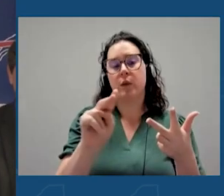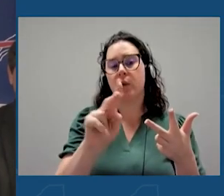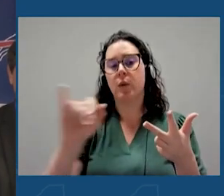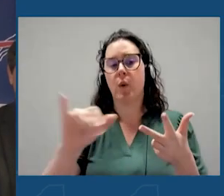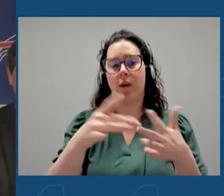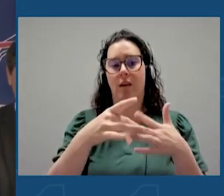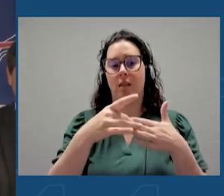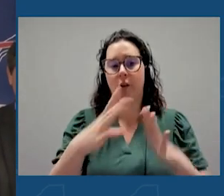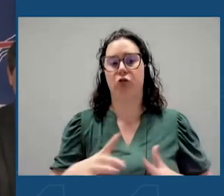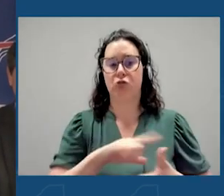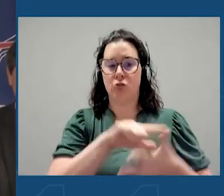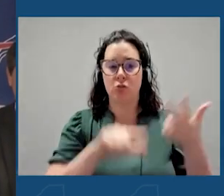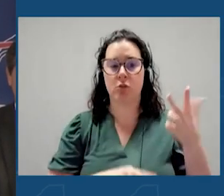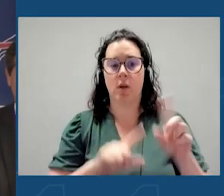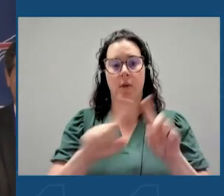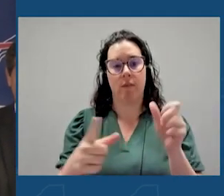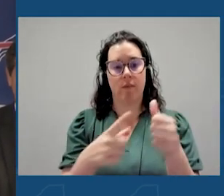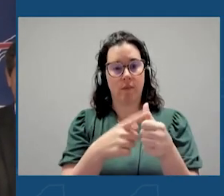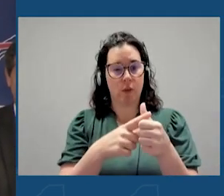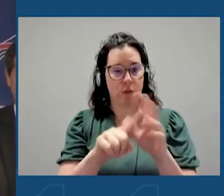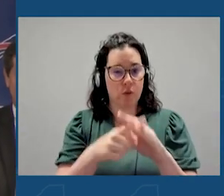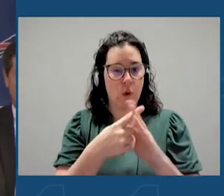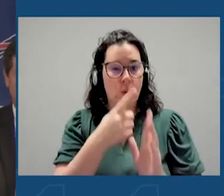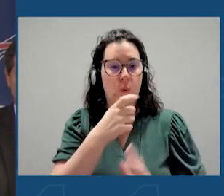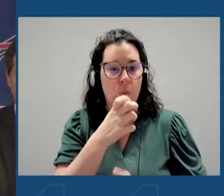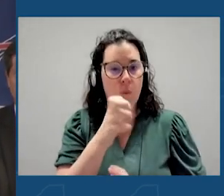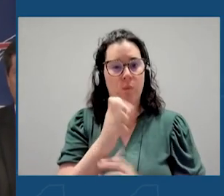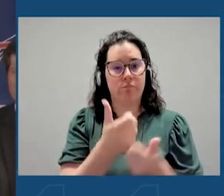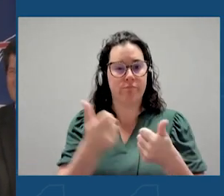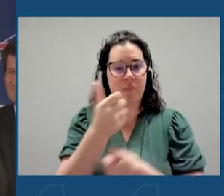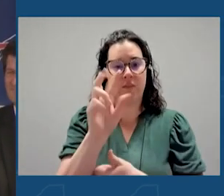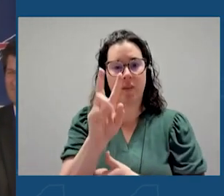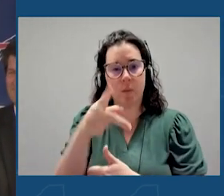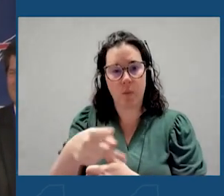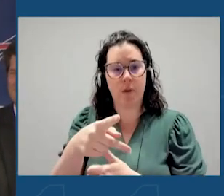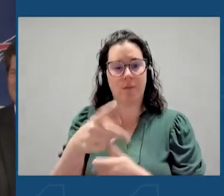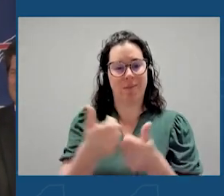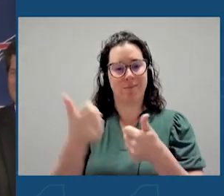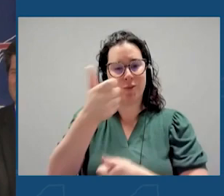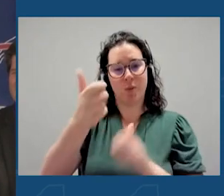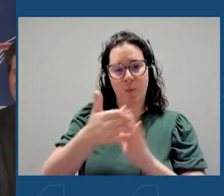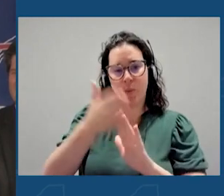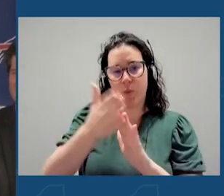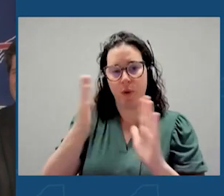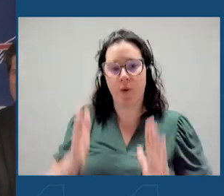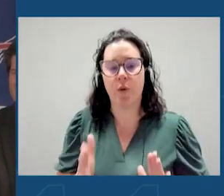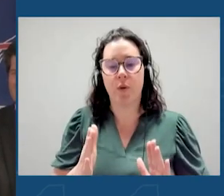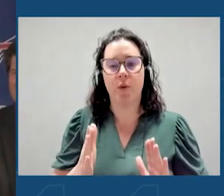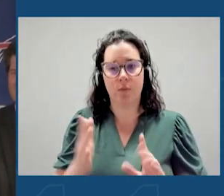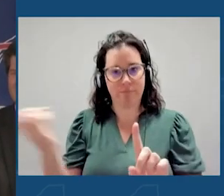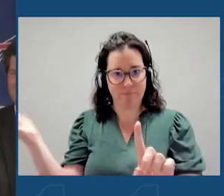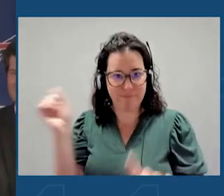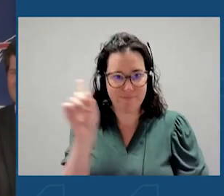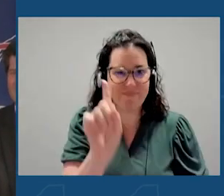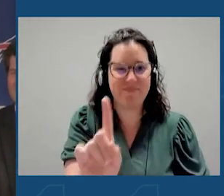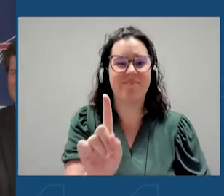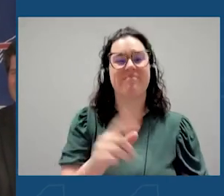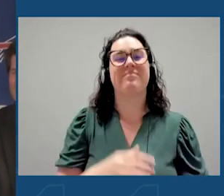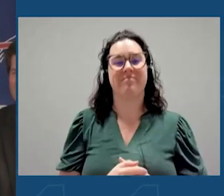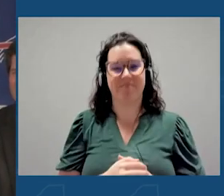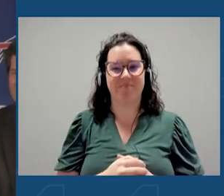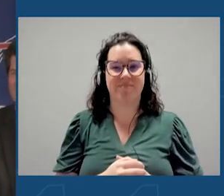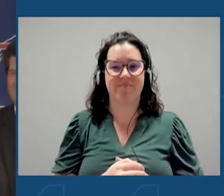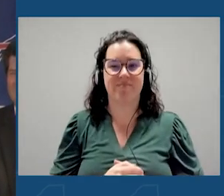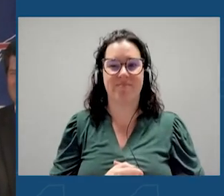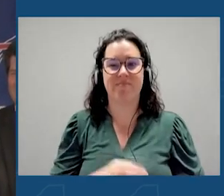started, I would like to welcome our Executive Vice President and Chief Operating Officer up to the Bills up to the stage,